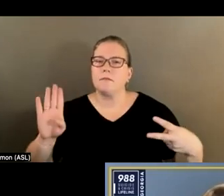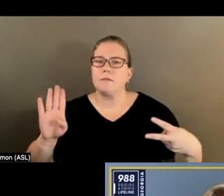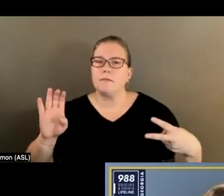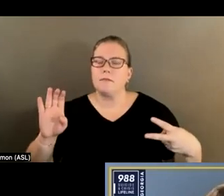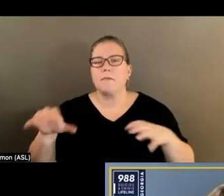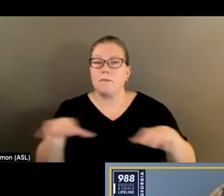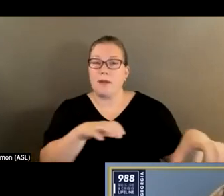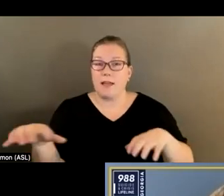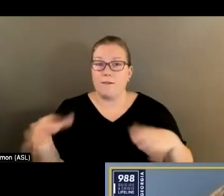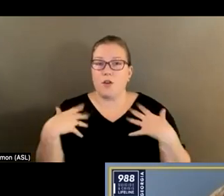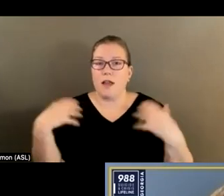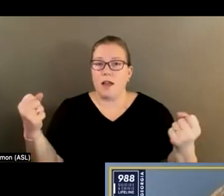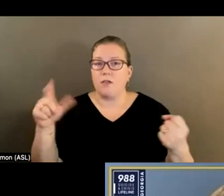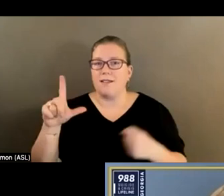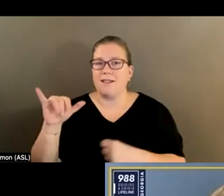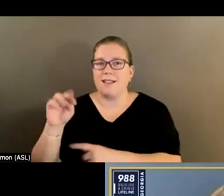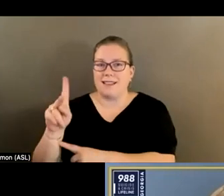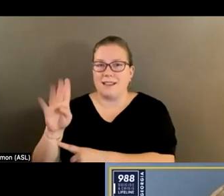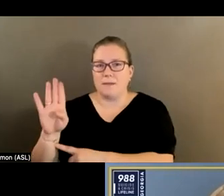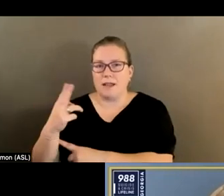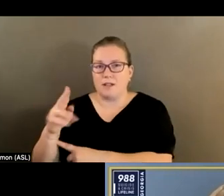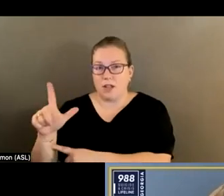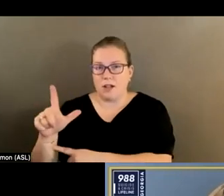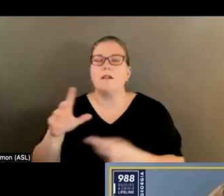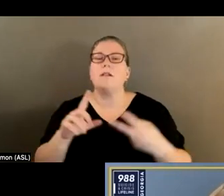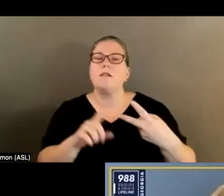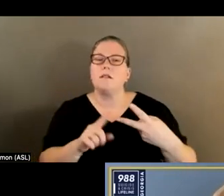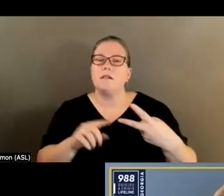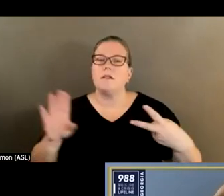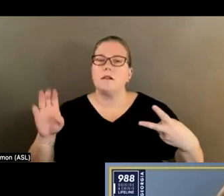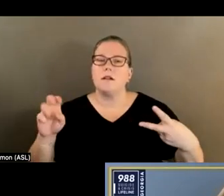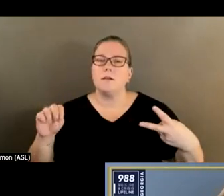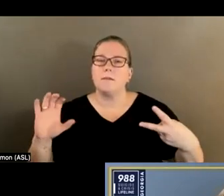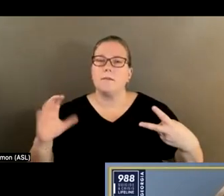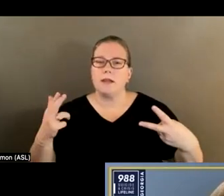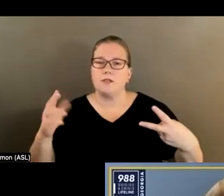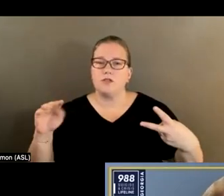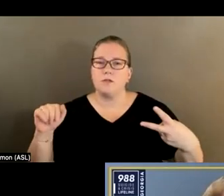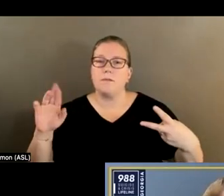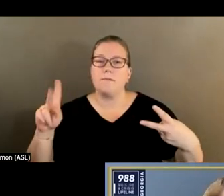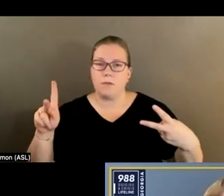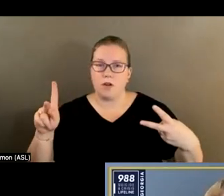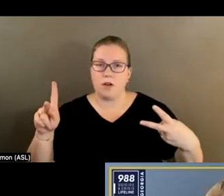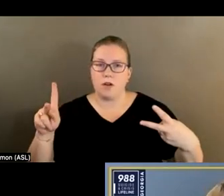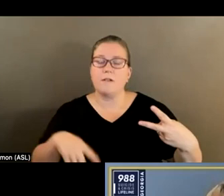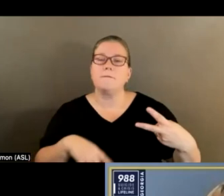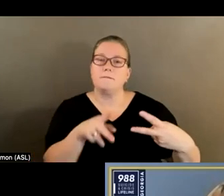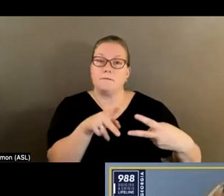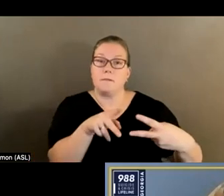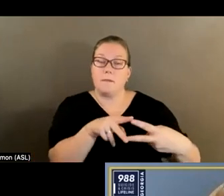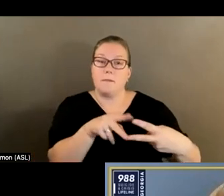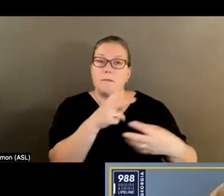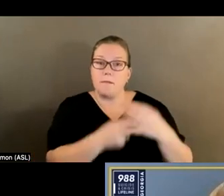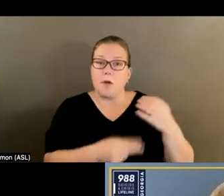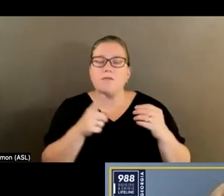Health Link and Benchmark. And both of those companies, when you think about